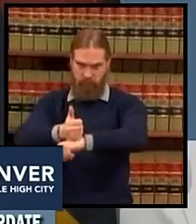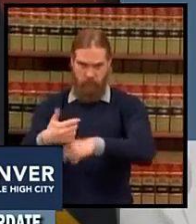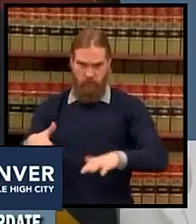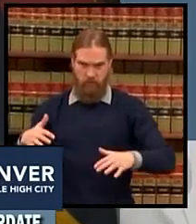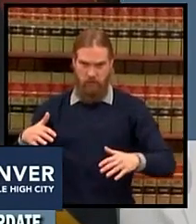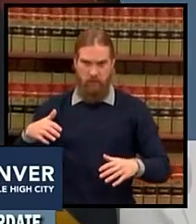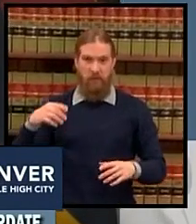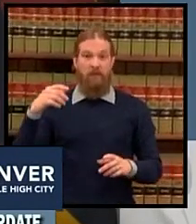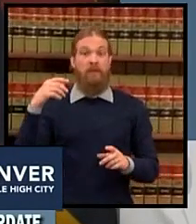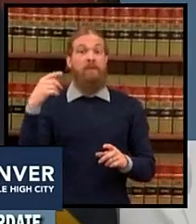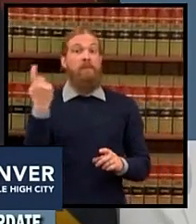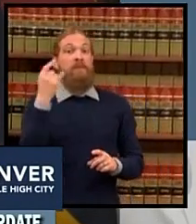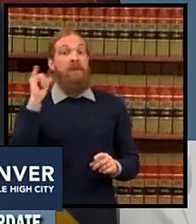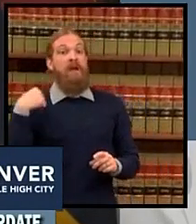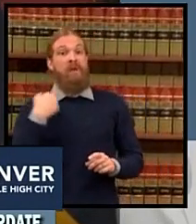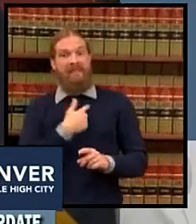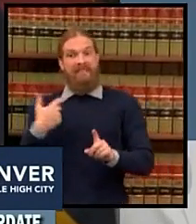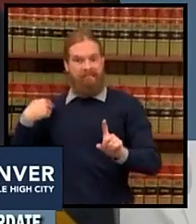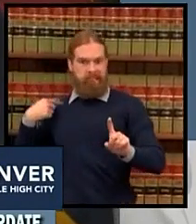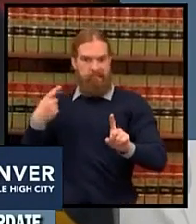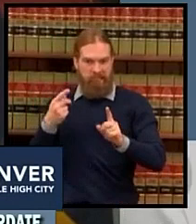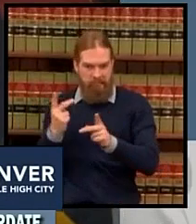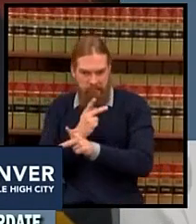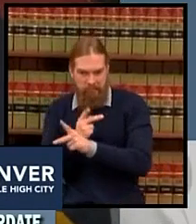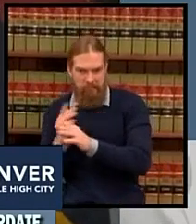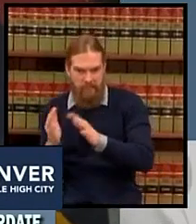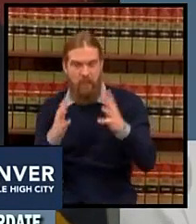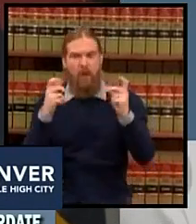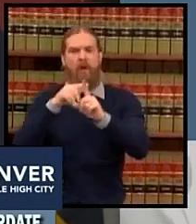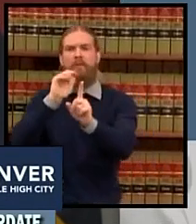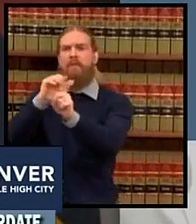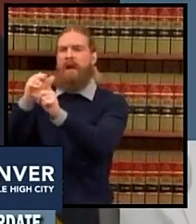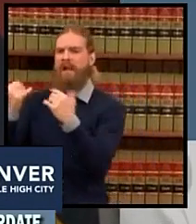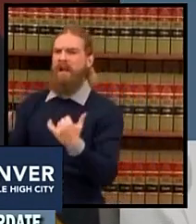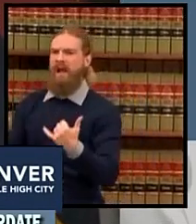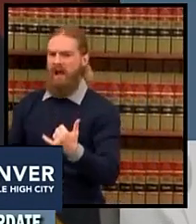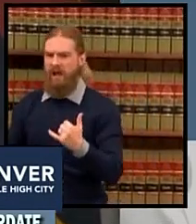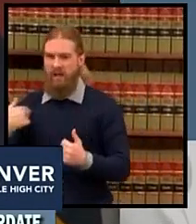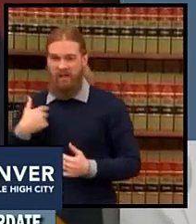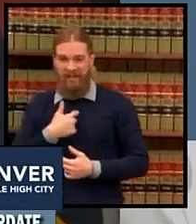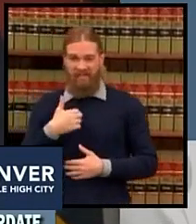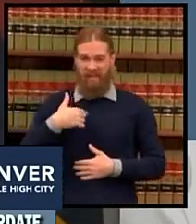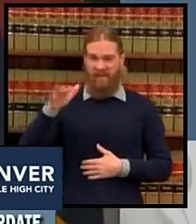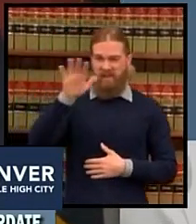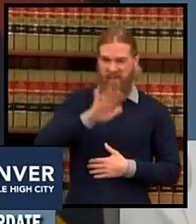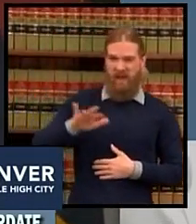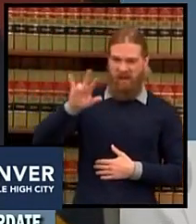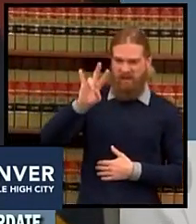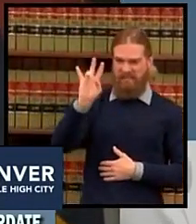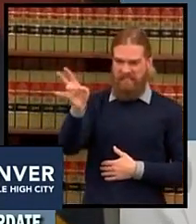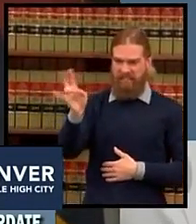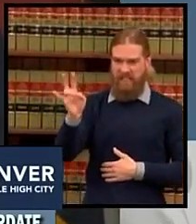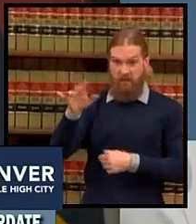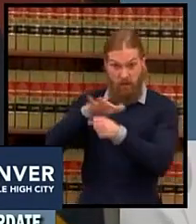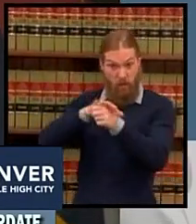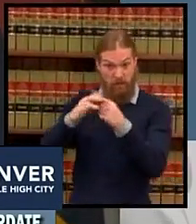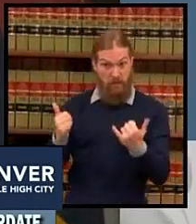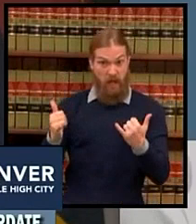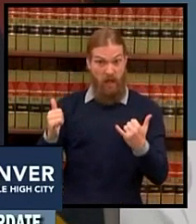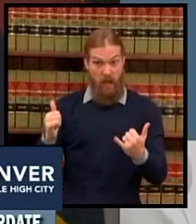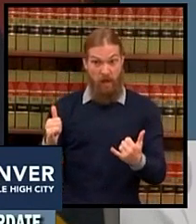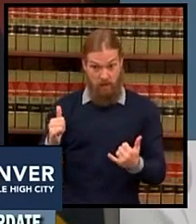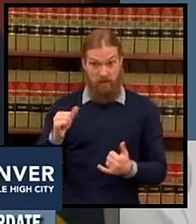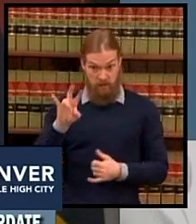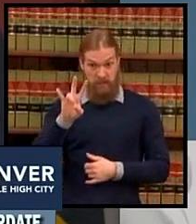on, and I will remind everyone that we have, I think, 70 or so locations across the city of Denver that